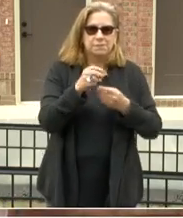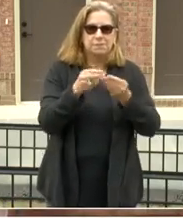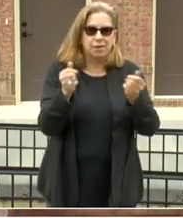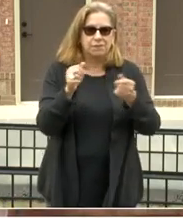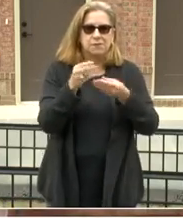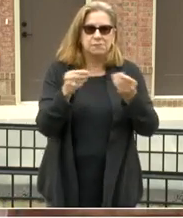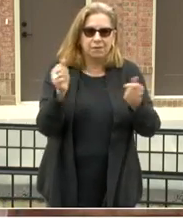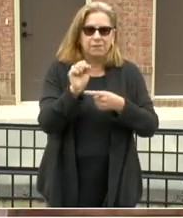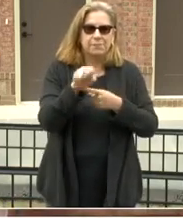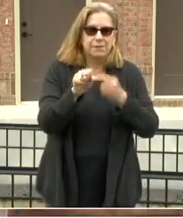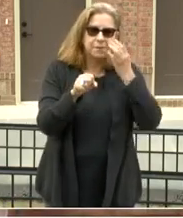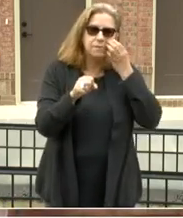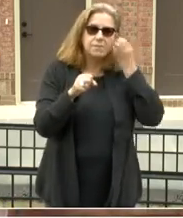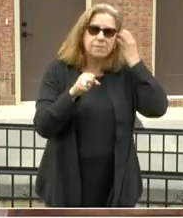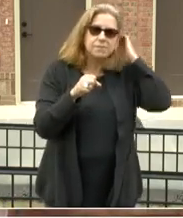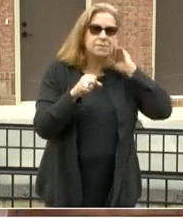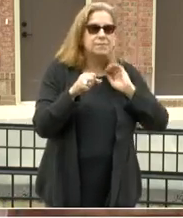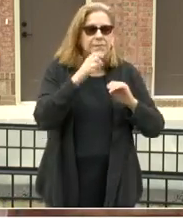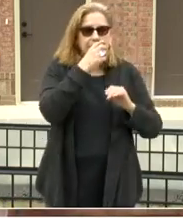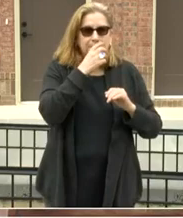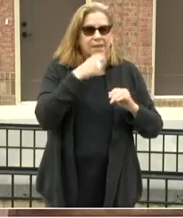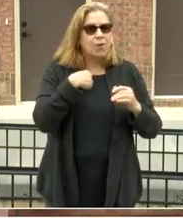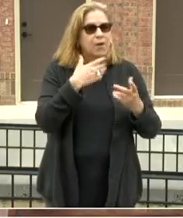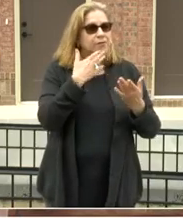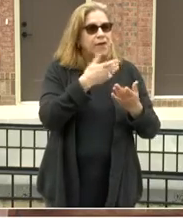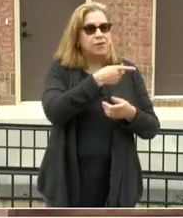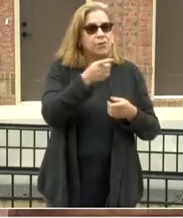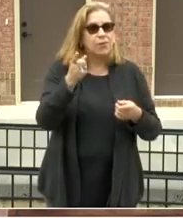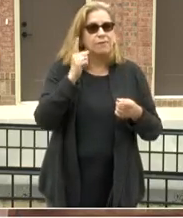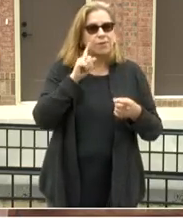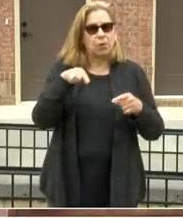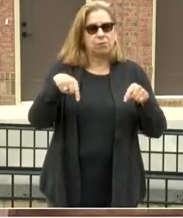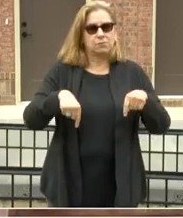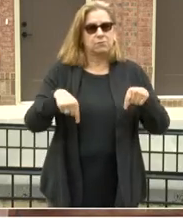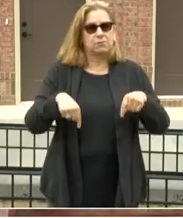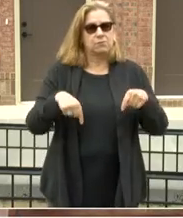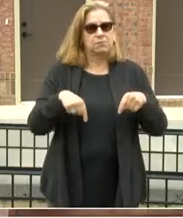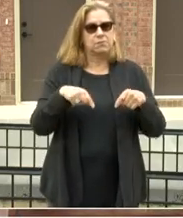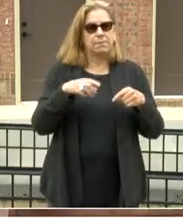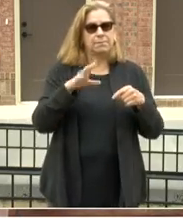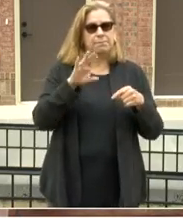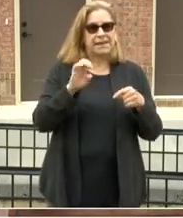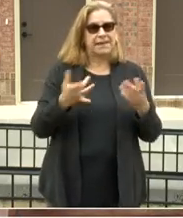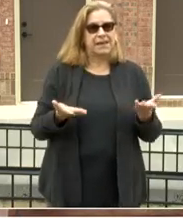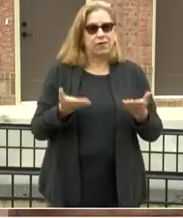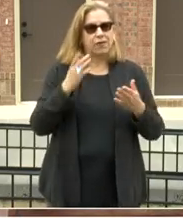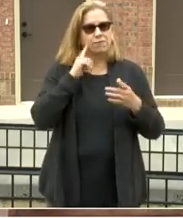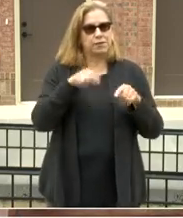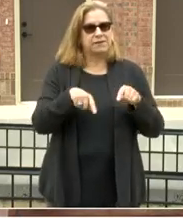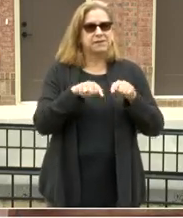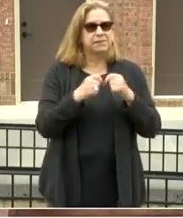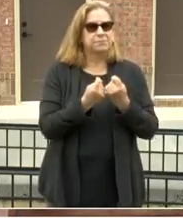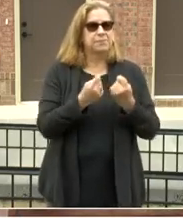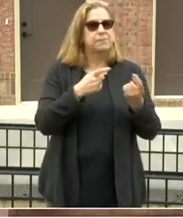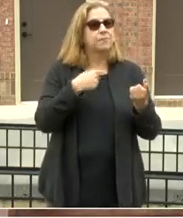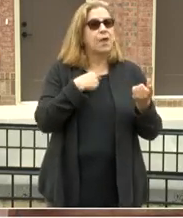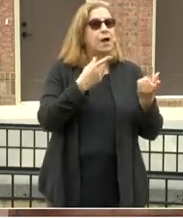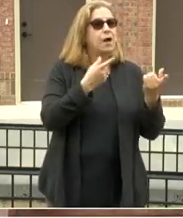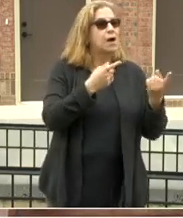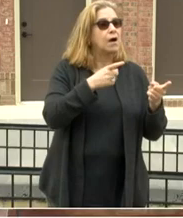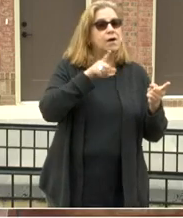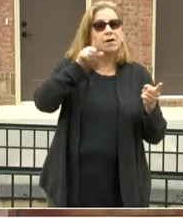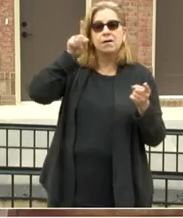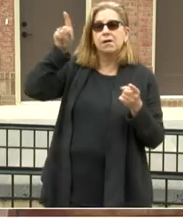introduce my on-site team, because I can do everything, but it all hits the road at the on-site team. So if you guys could come up